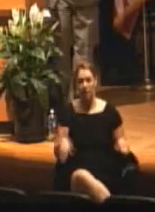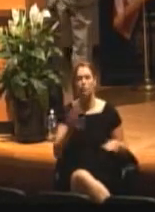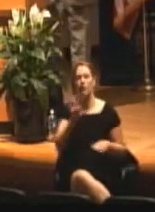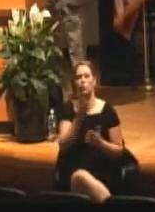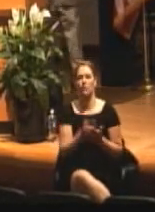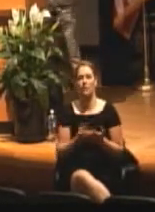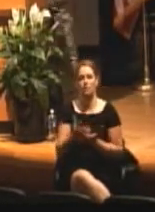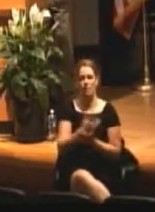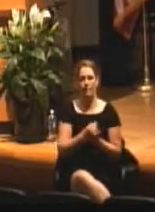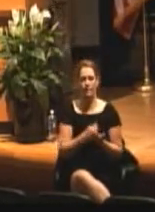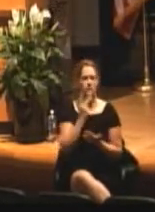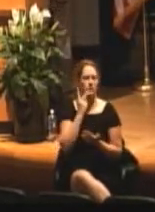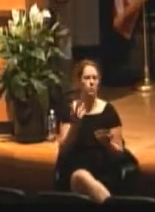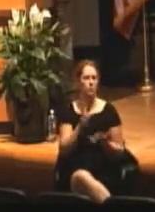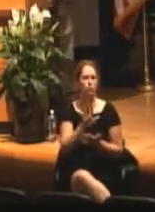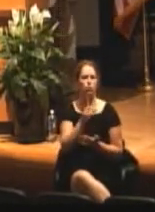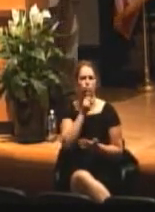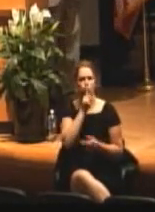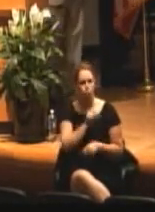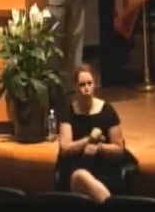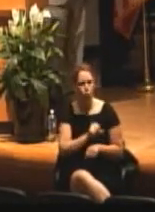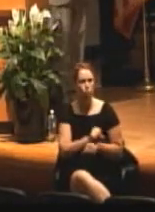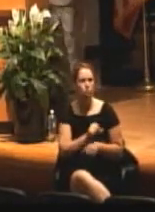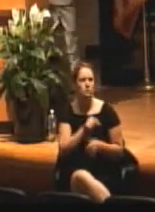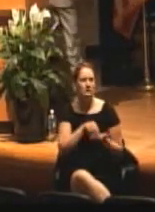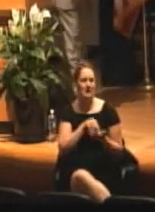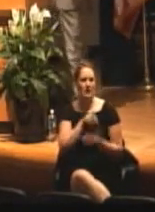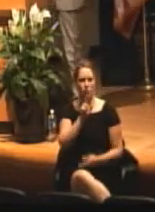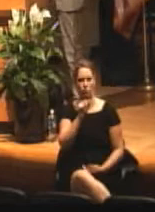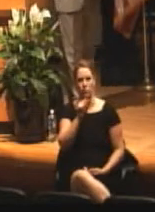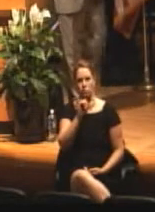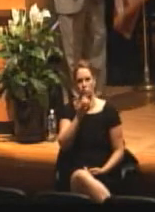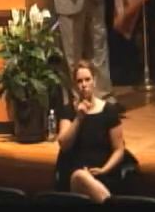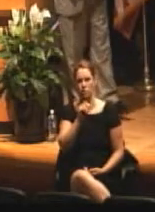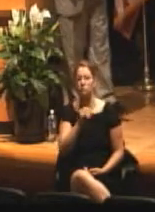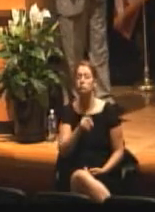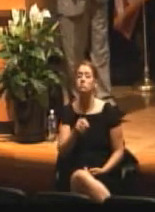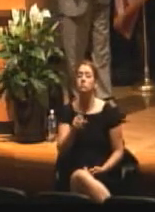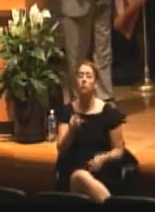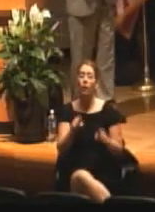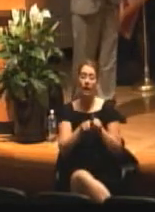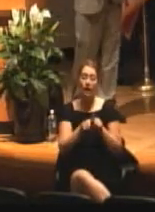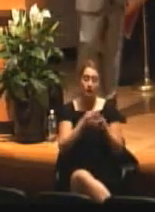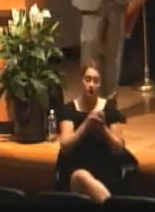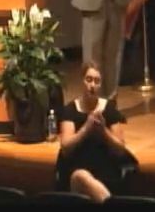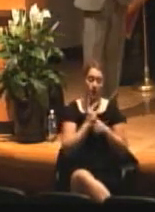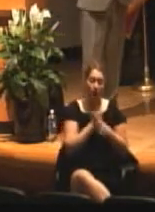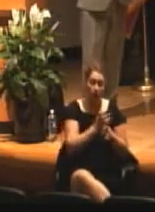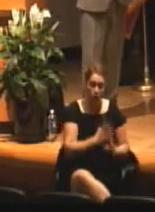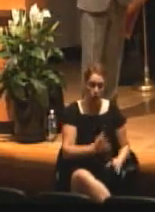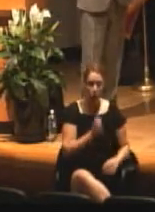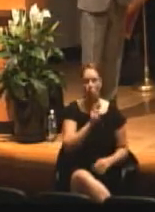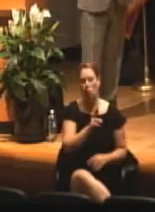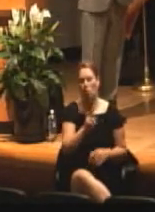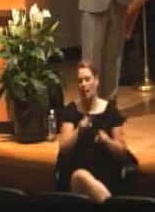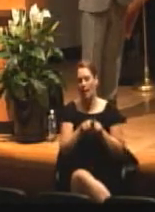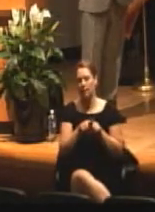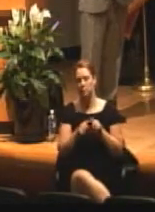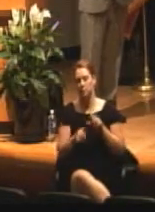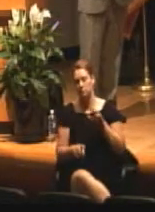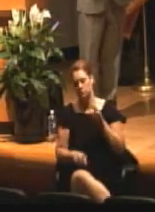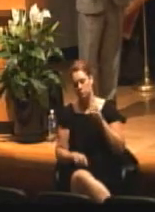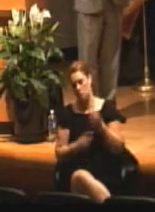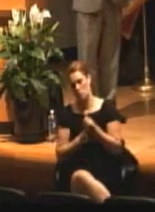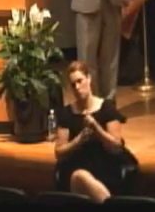debt ratio is. So does anybody here have a guess? Will, as a lender or as an underwriter, are we going to take, you know, your take-home